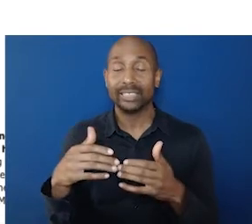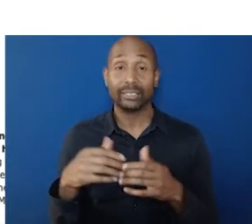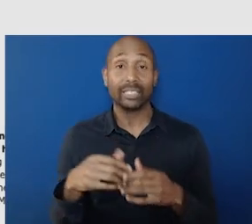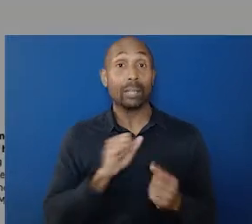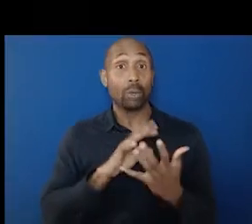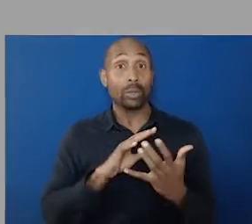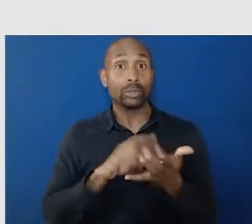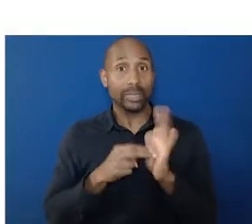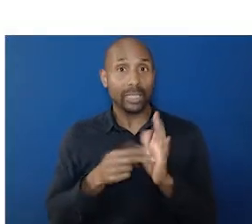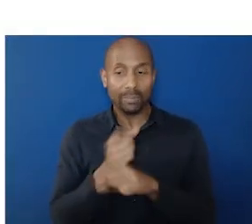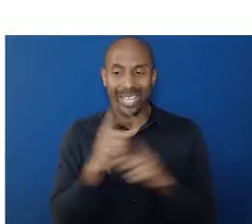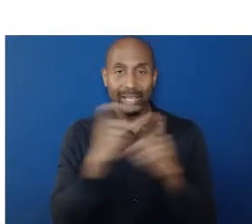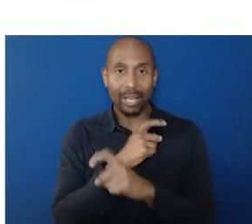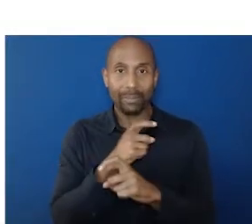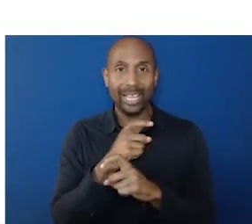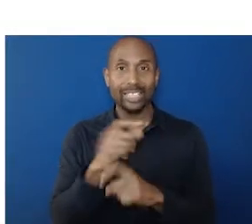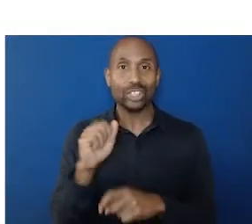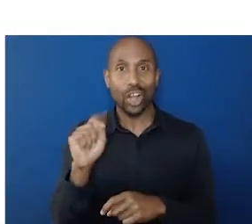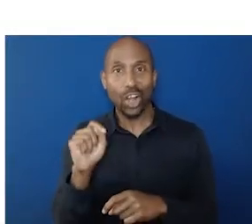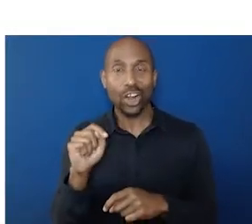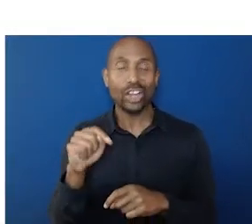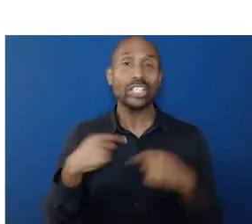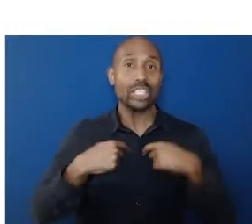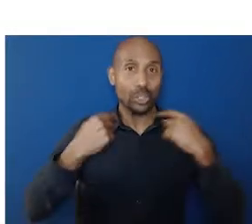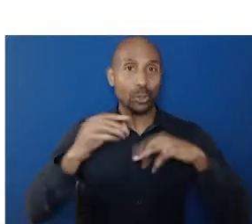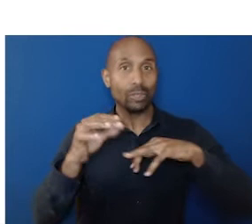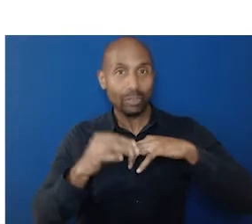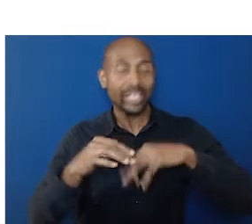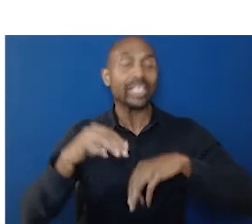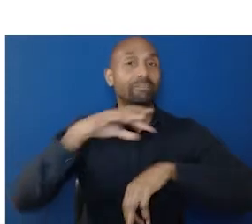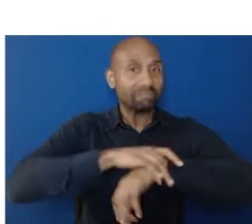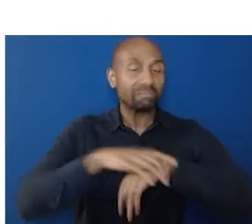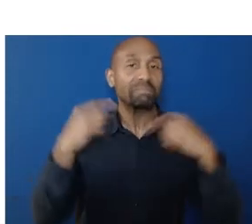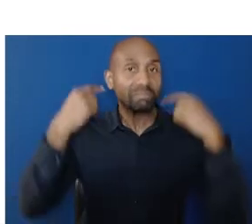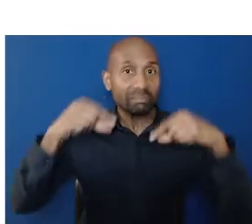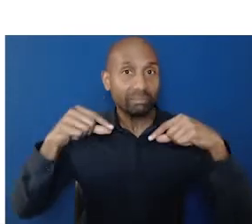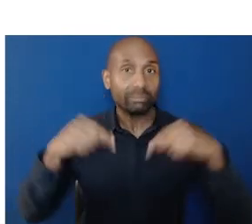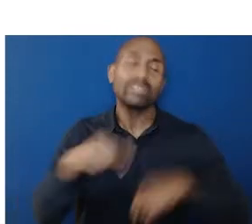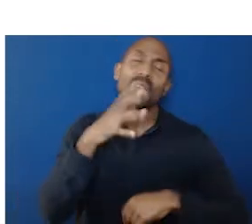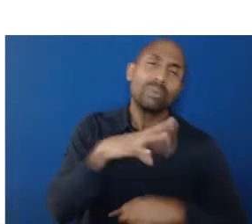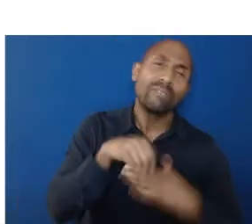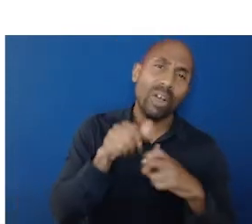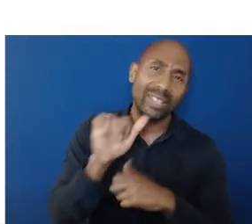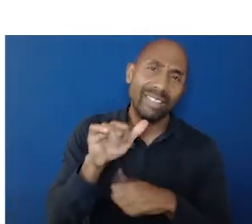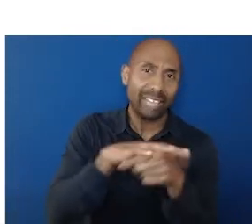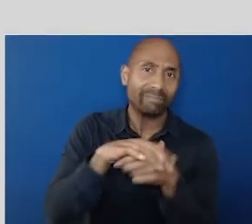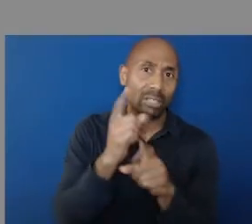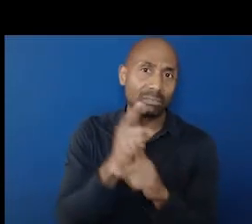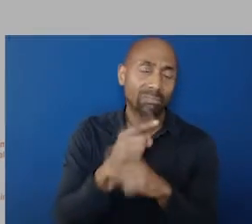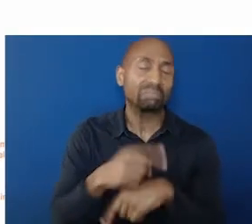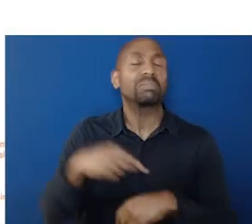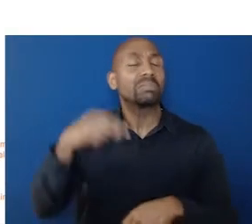art and jewelry. Women have always played a huge role in gold and silver jewelry and metalsmithing,